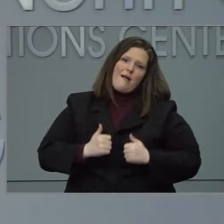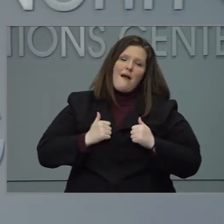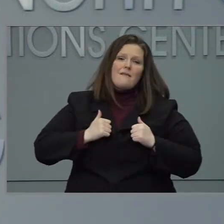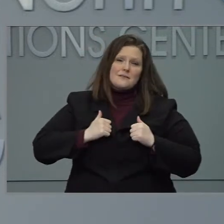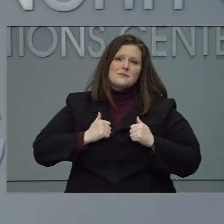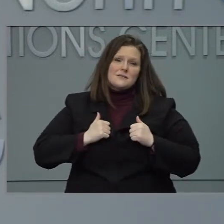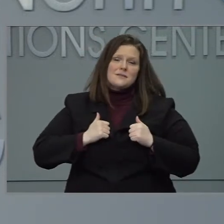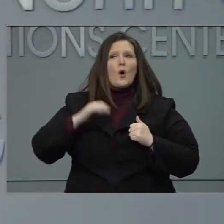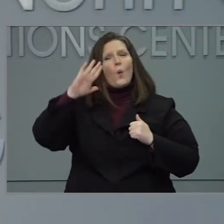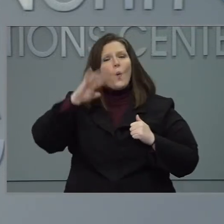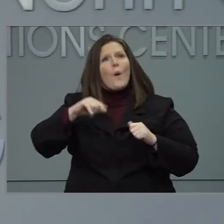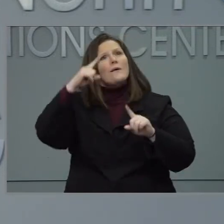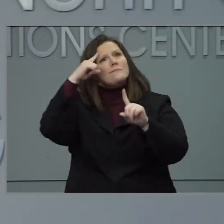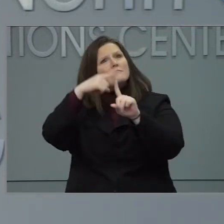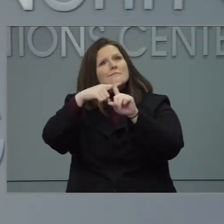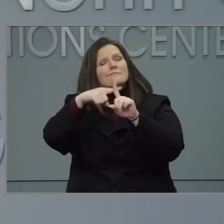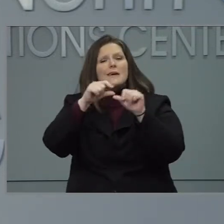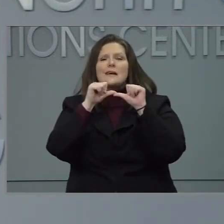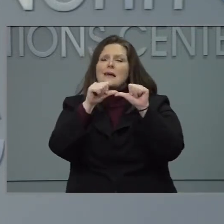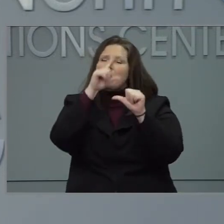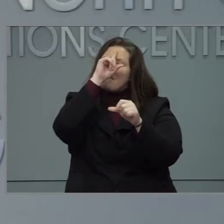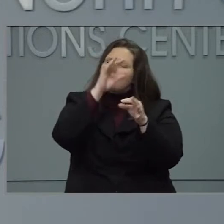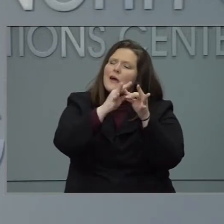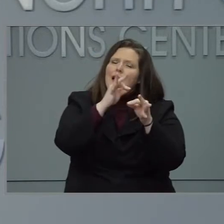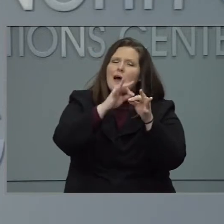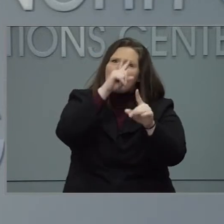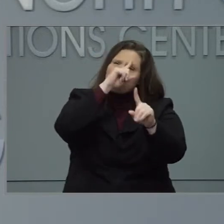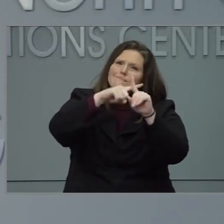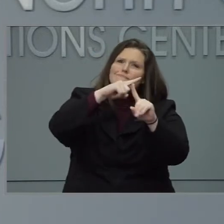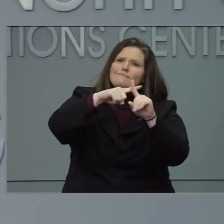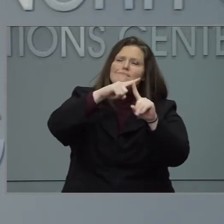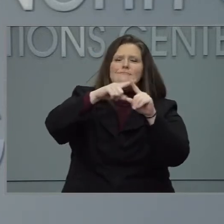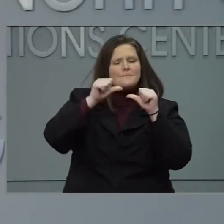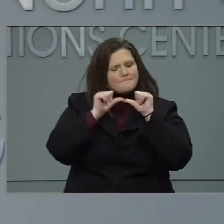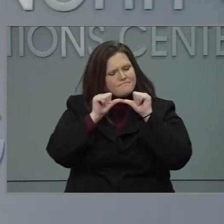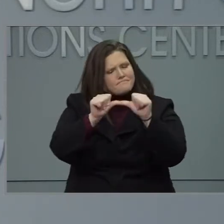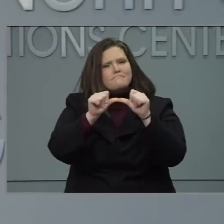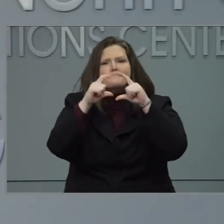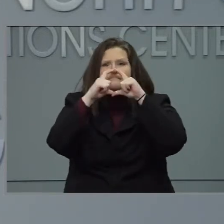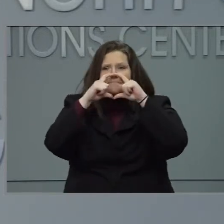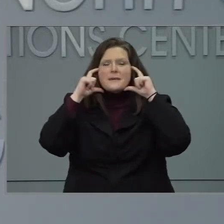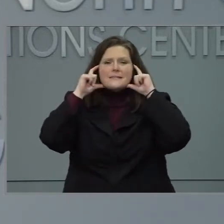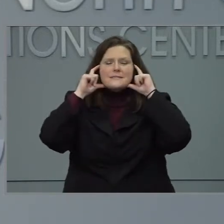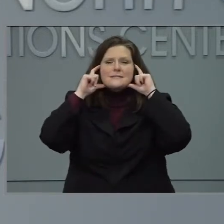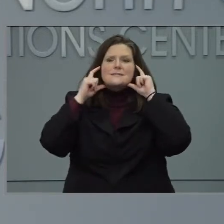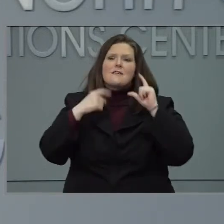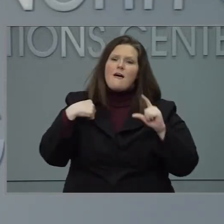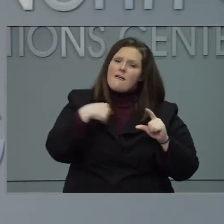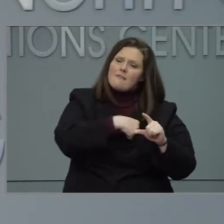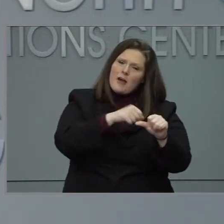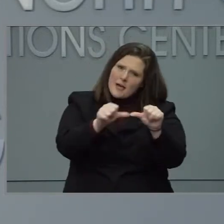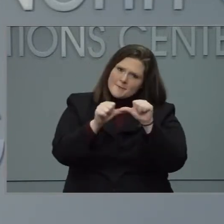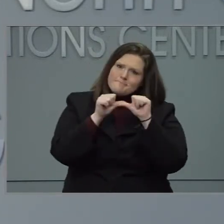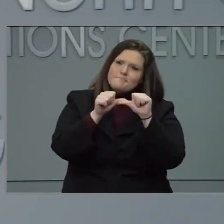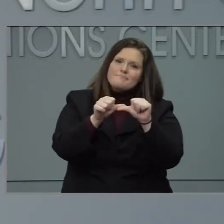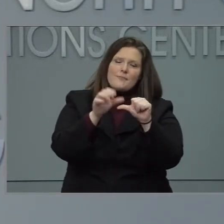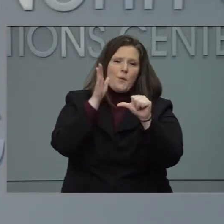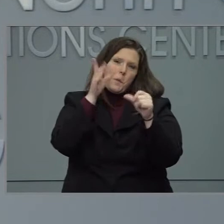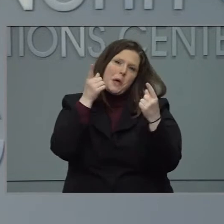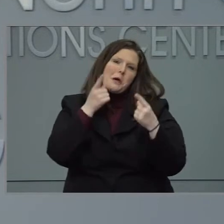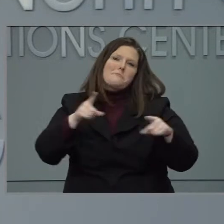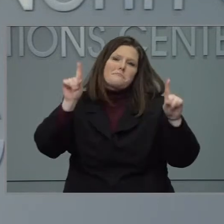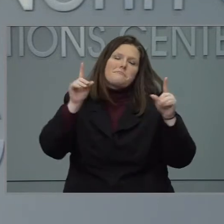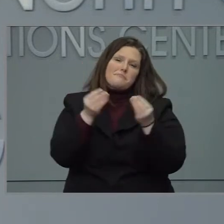Let's keep up the faith and keep up our masks and know that if we do all of these things together, we will get through